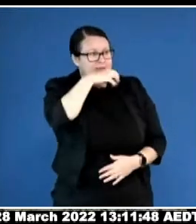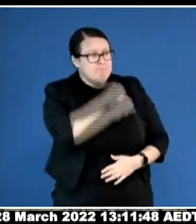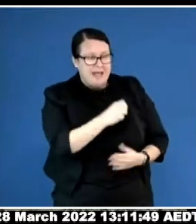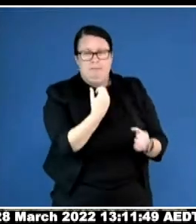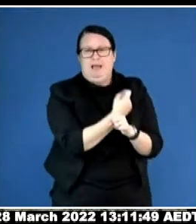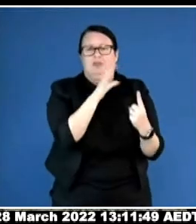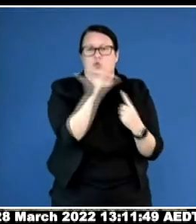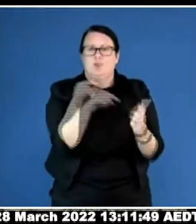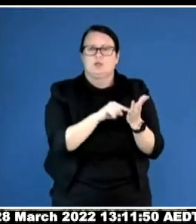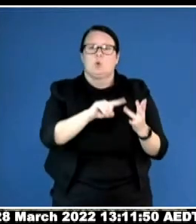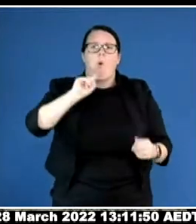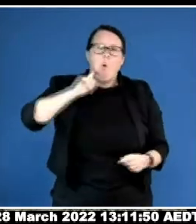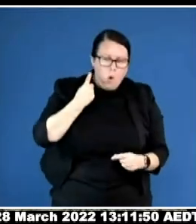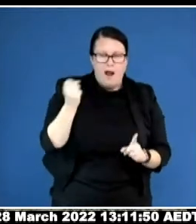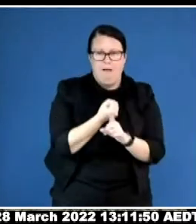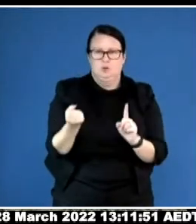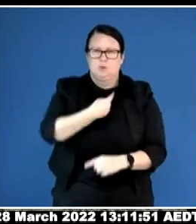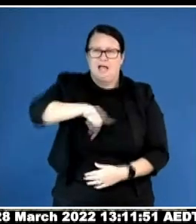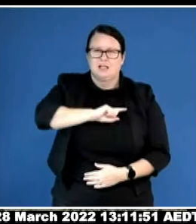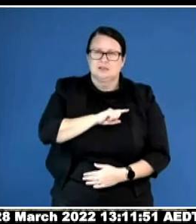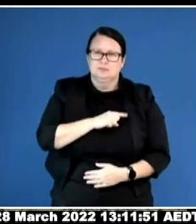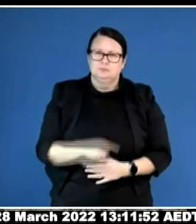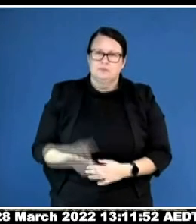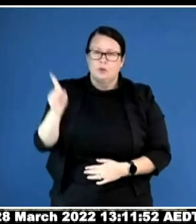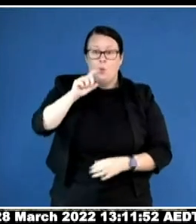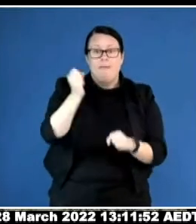And the salt in the wound is the system